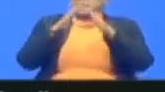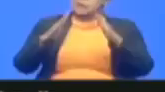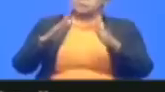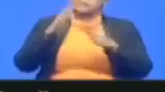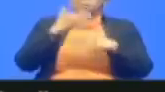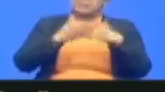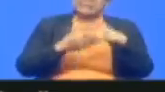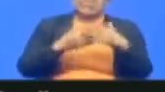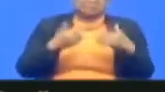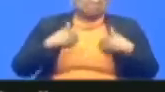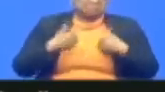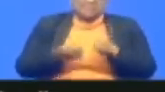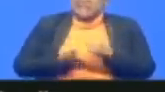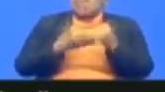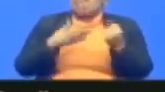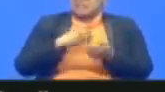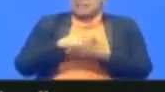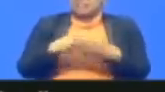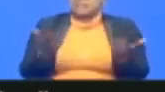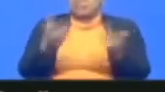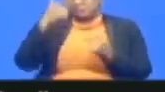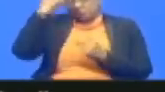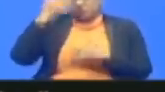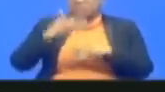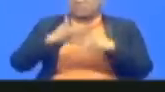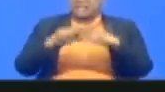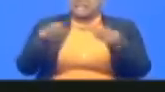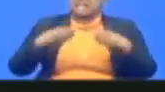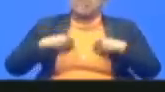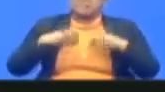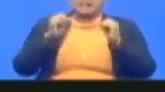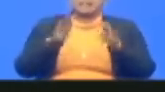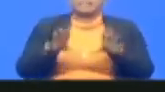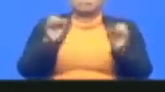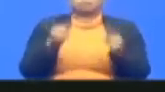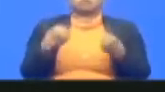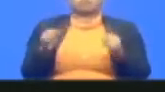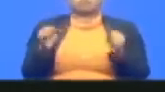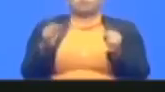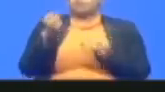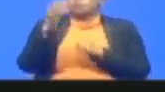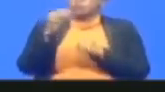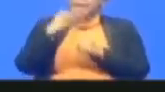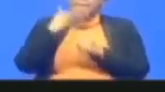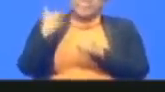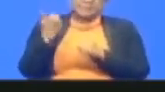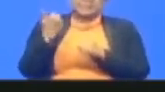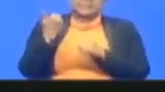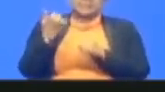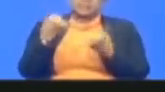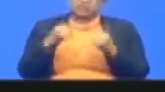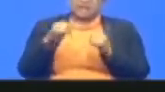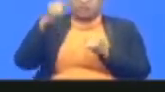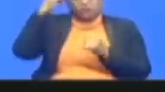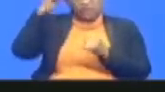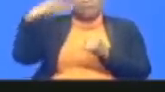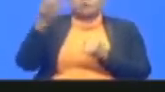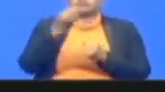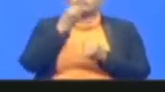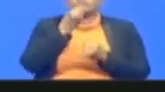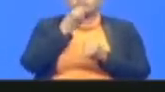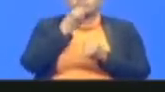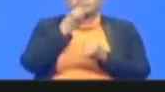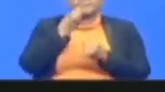nini. Mimi ijanisaidia. Juu hata wakijenga hawatanipea ya bora. Sasa waangalie vyakula. As the government continues to focus